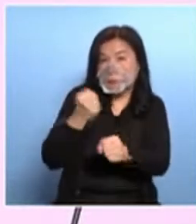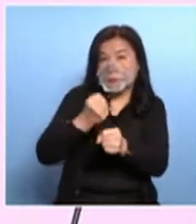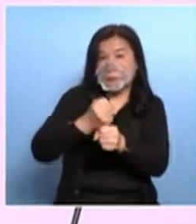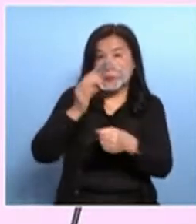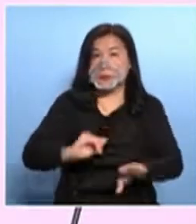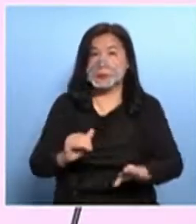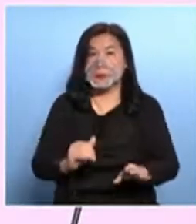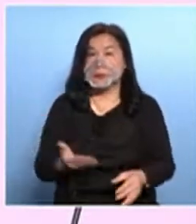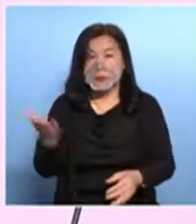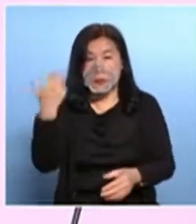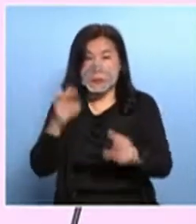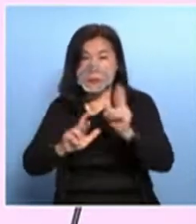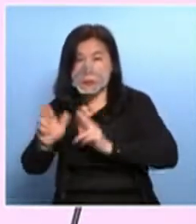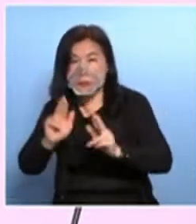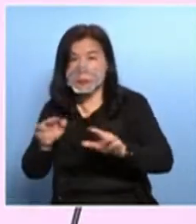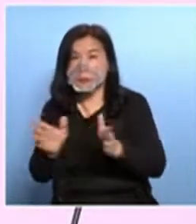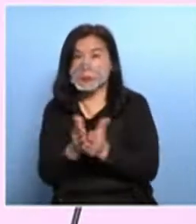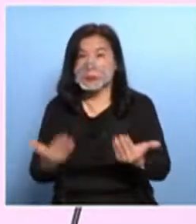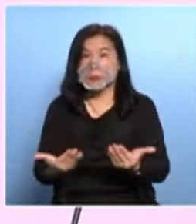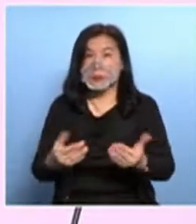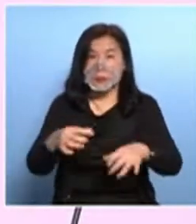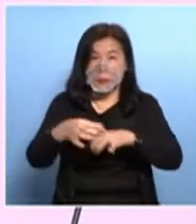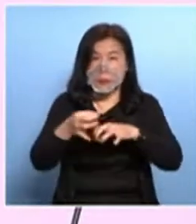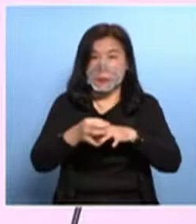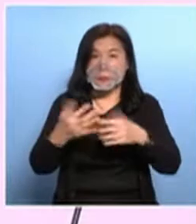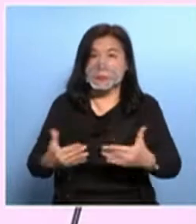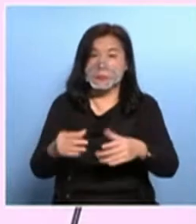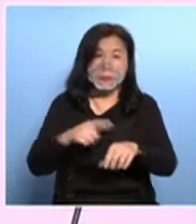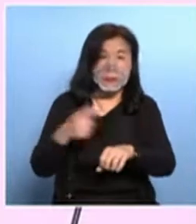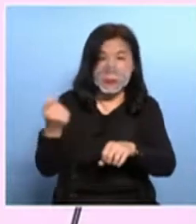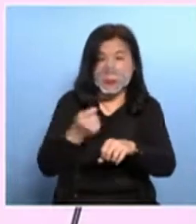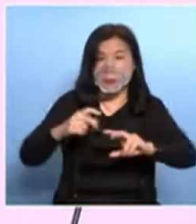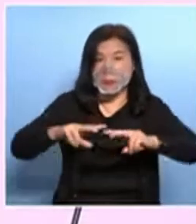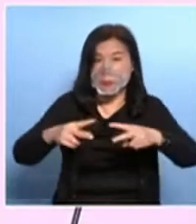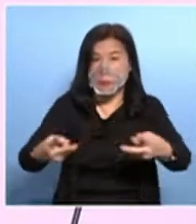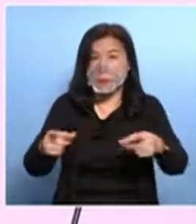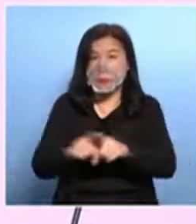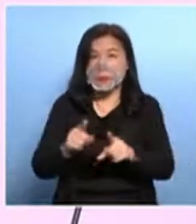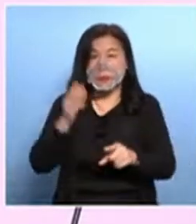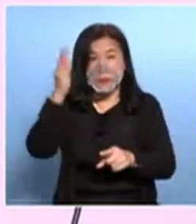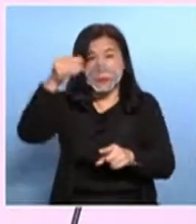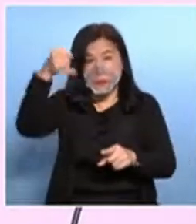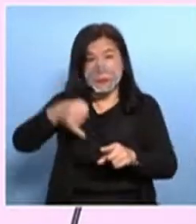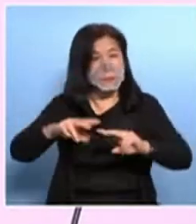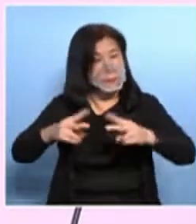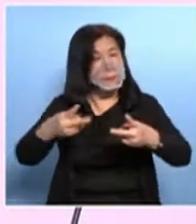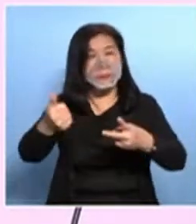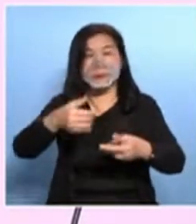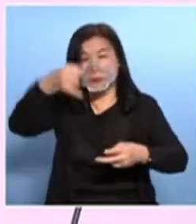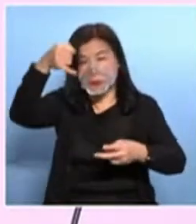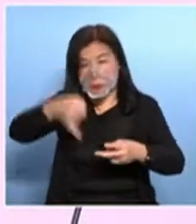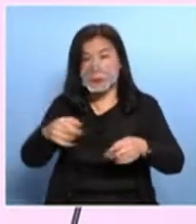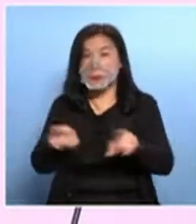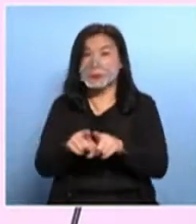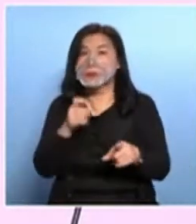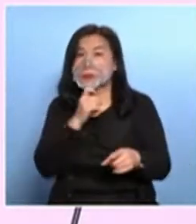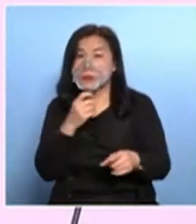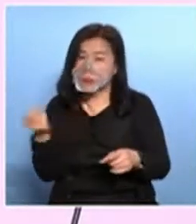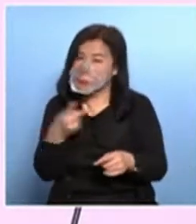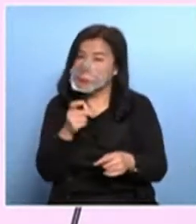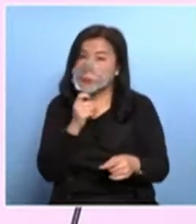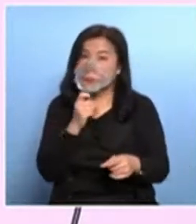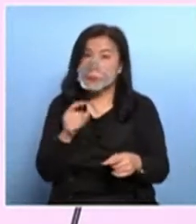become increasingly mature and is ready to contribute more to Hong Kong's economy and competitiveness in the coming years. Regarding our traditional